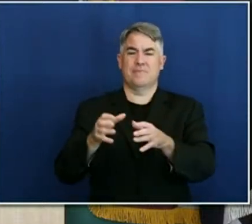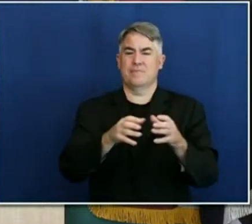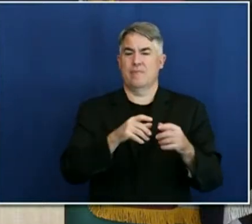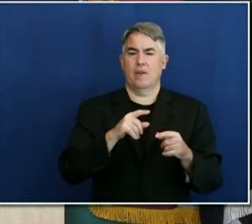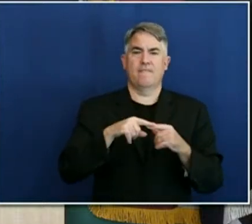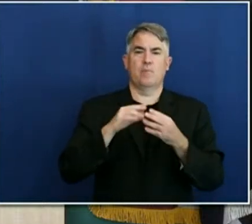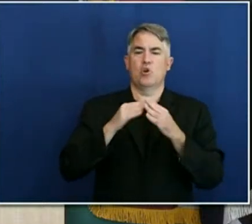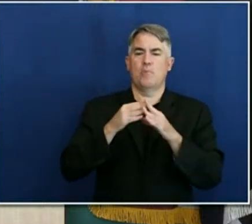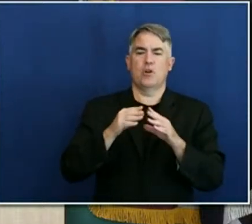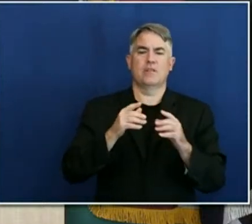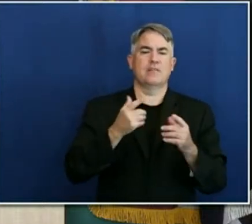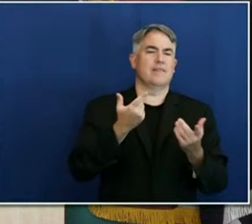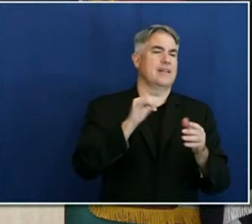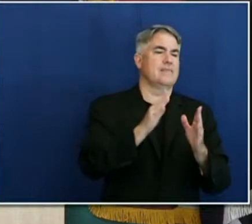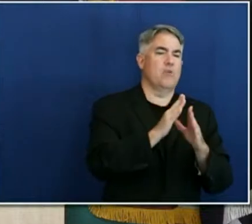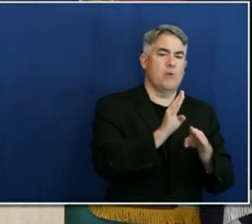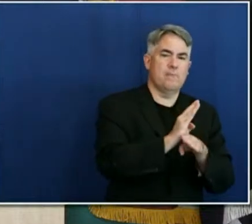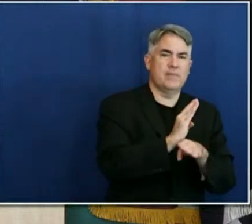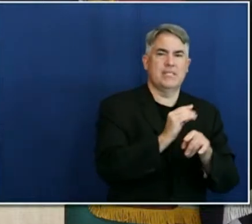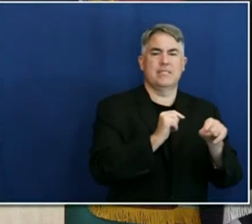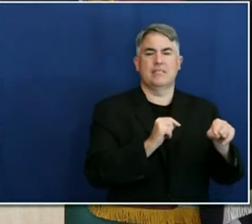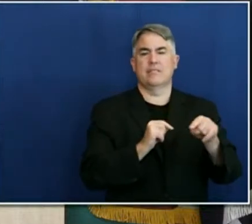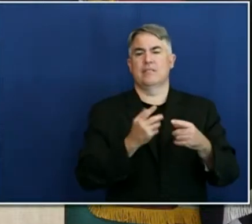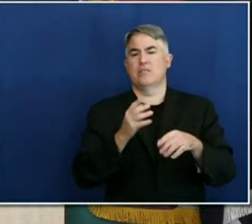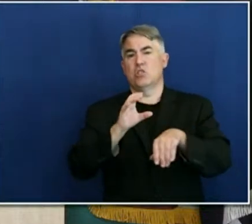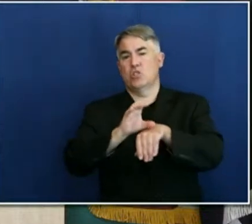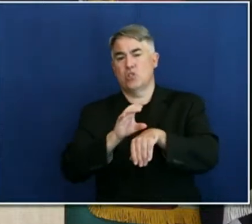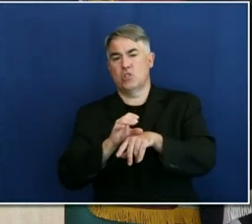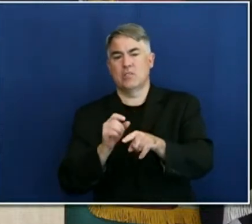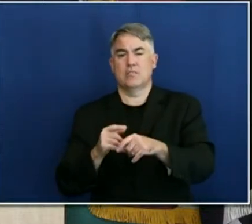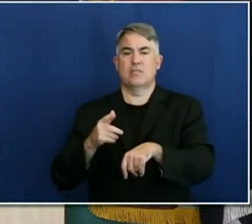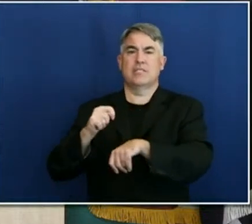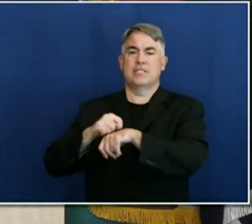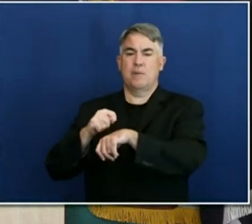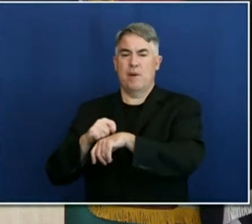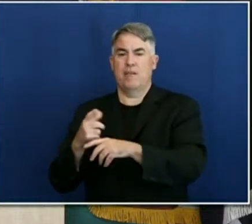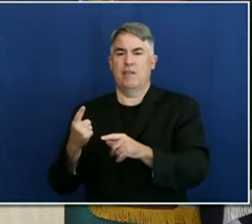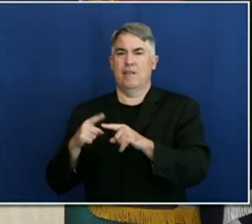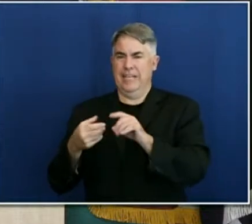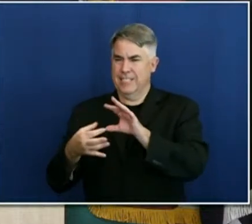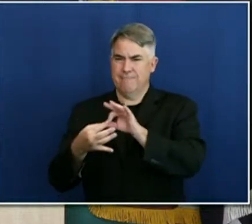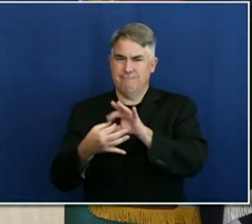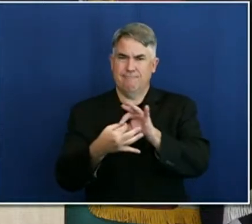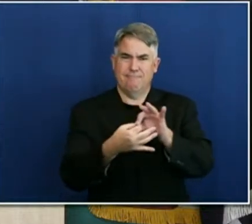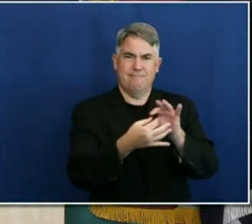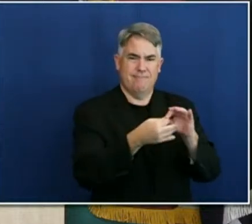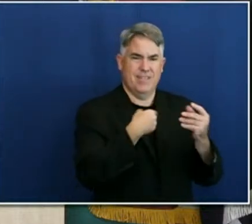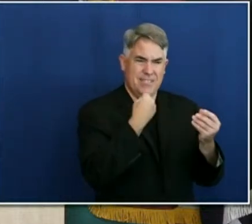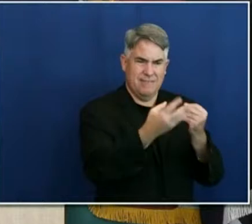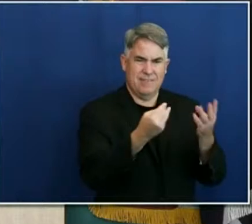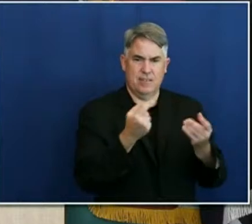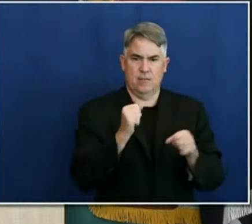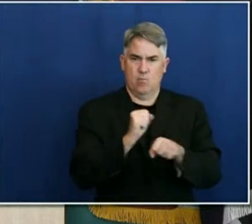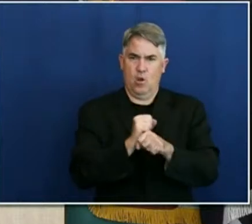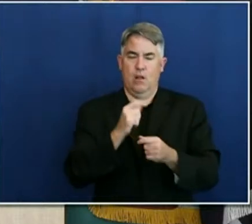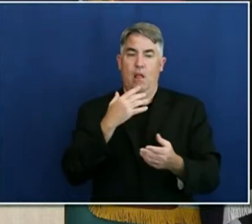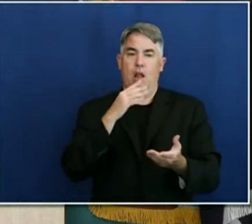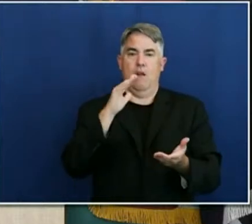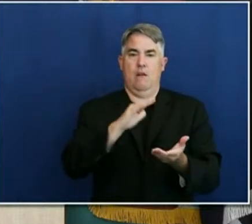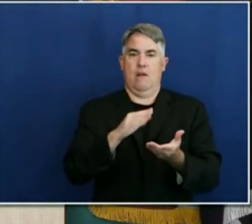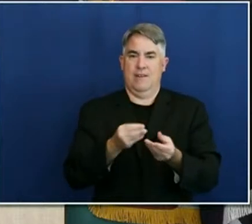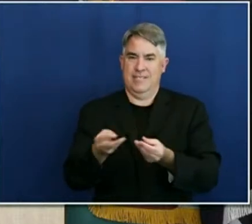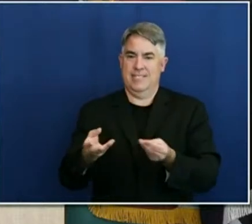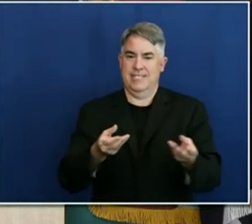small businesses, and places of worship have really made a difference. We have seen the numbers in South County change because of programs